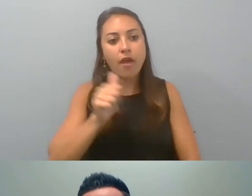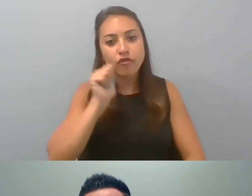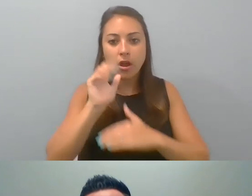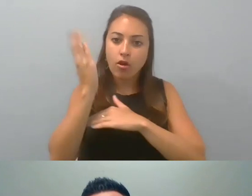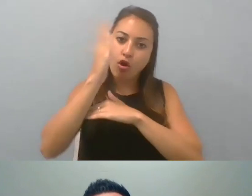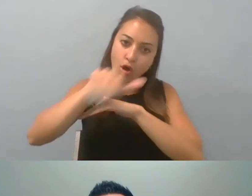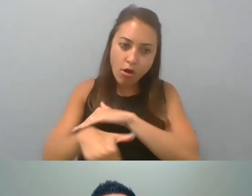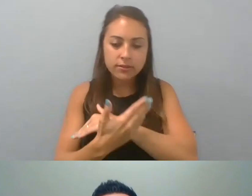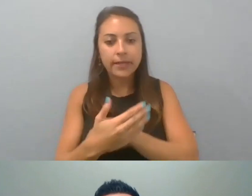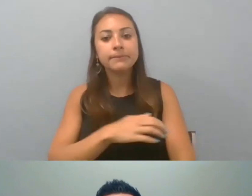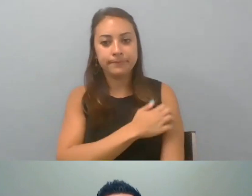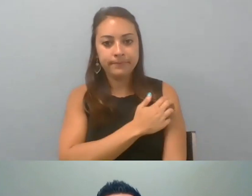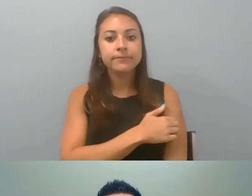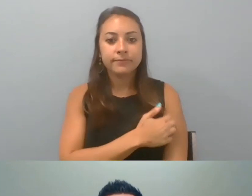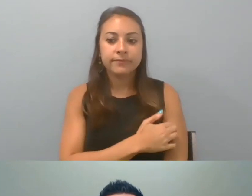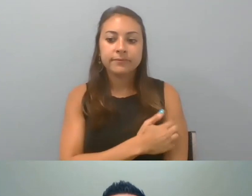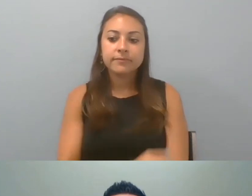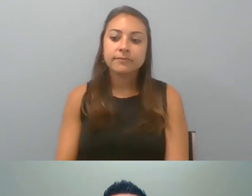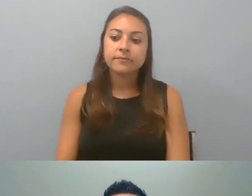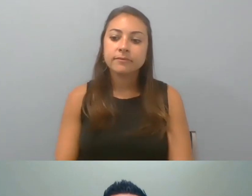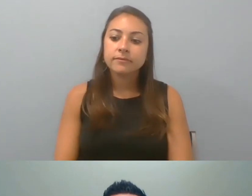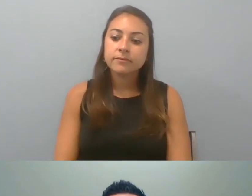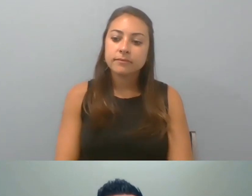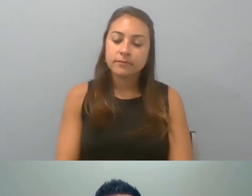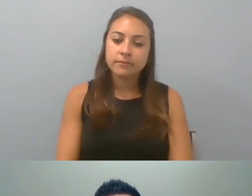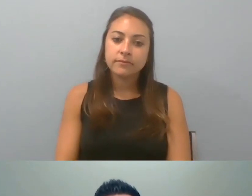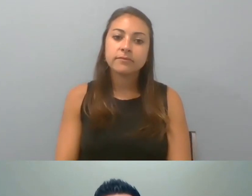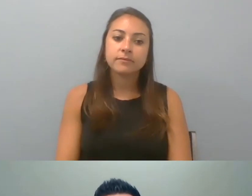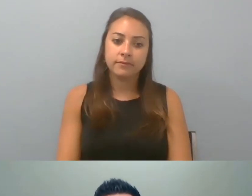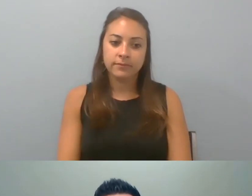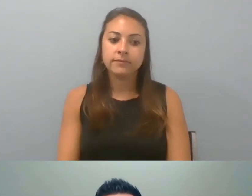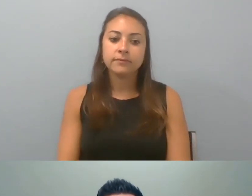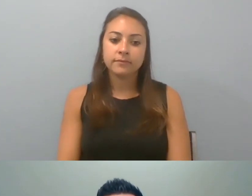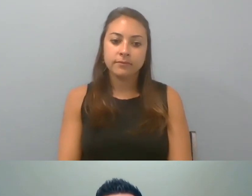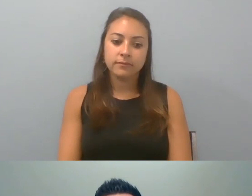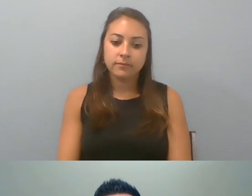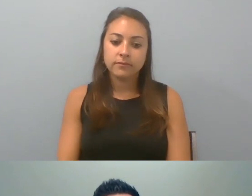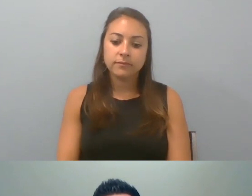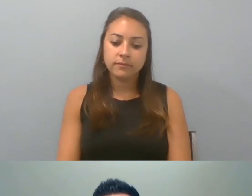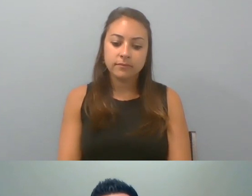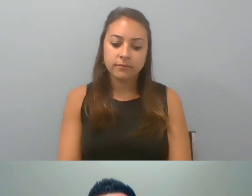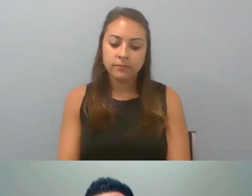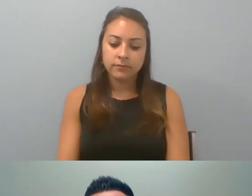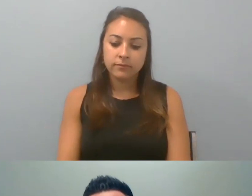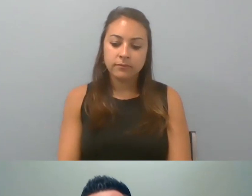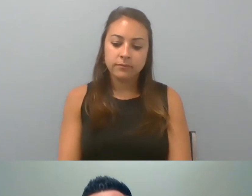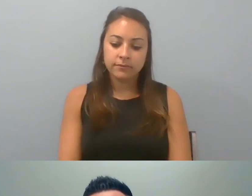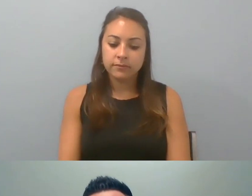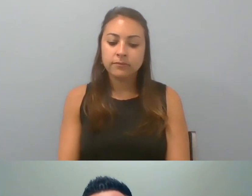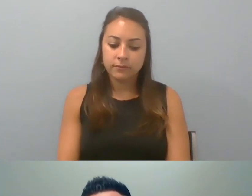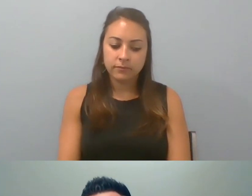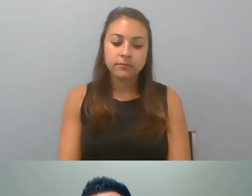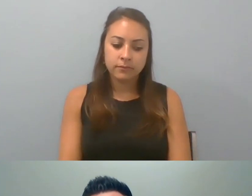always options on campus for food. And even for full-blown dining, we almost cover 24 hours a day